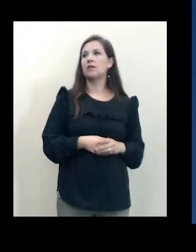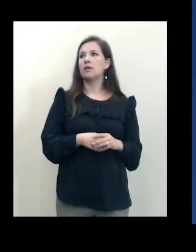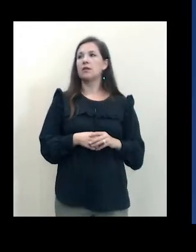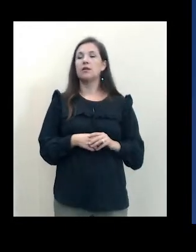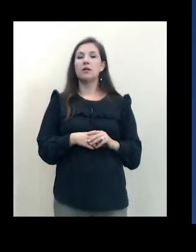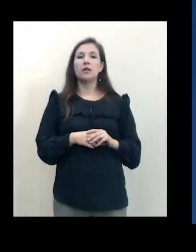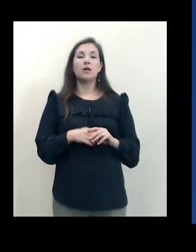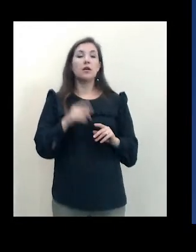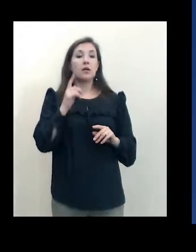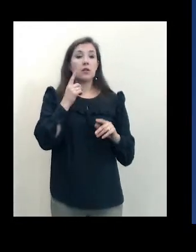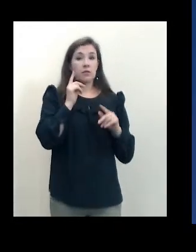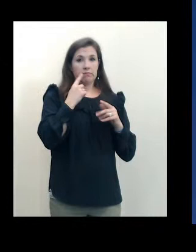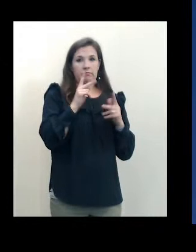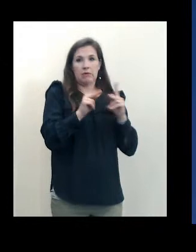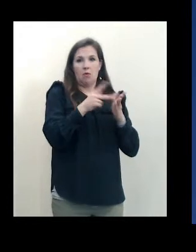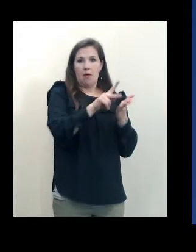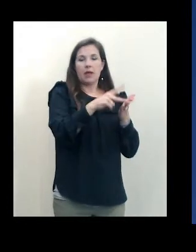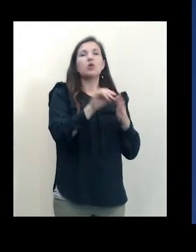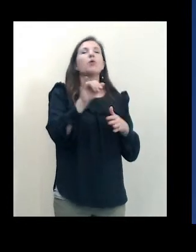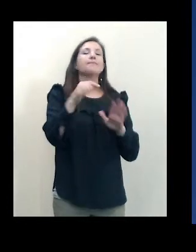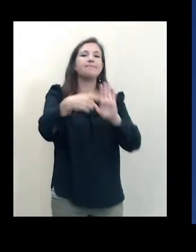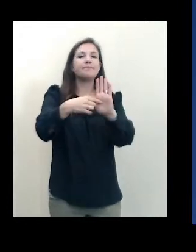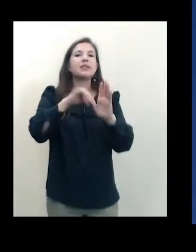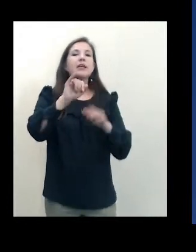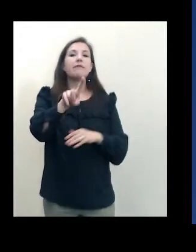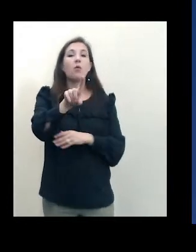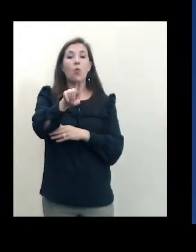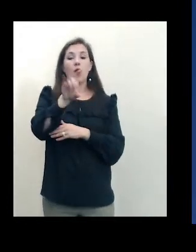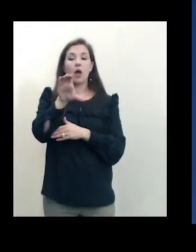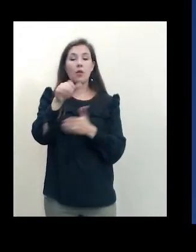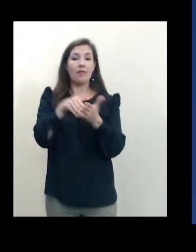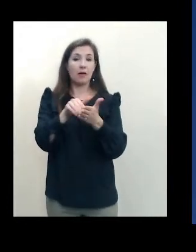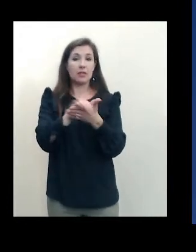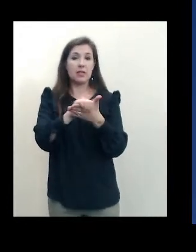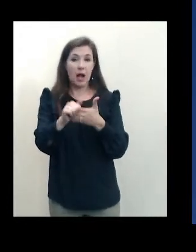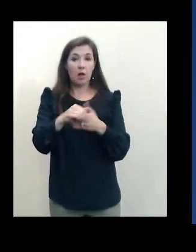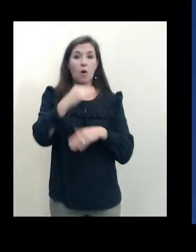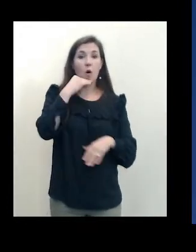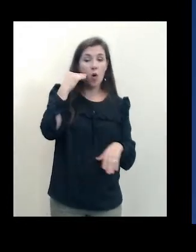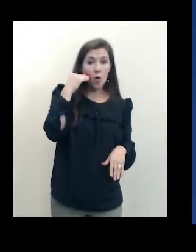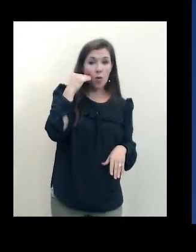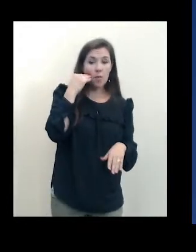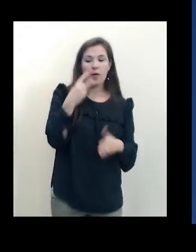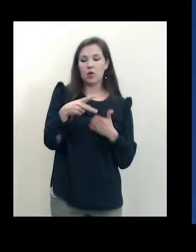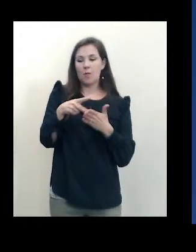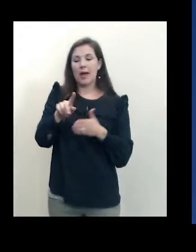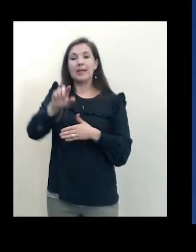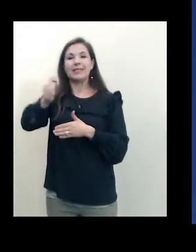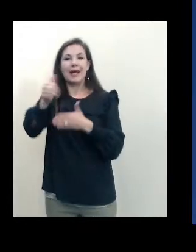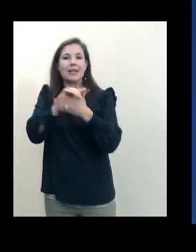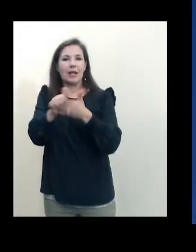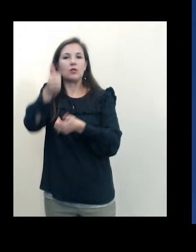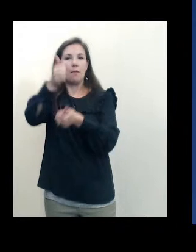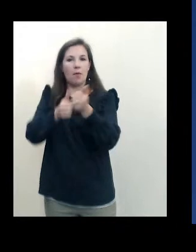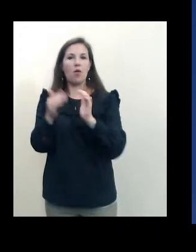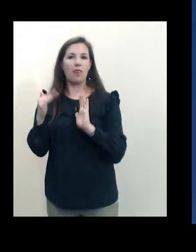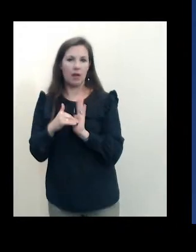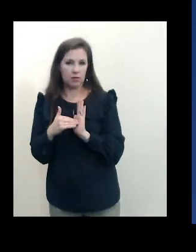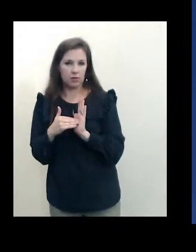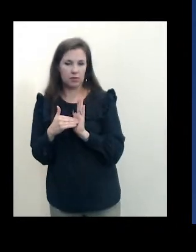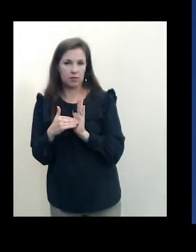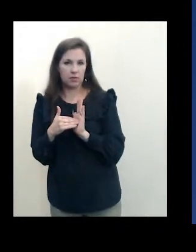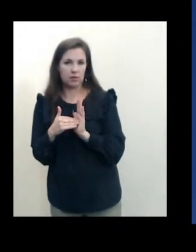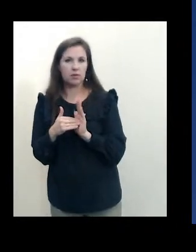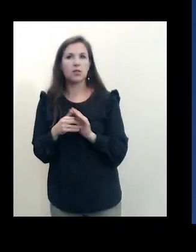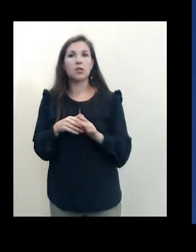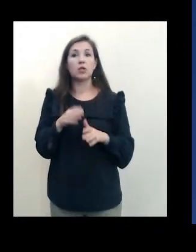For what people were paying. So if you had a $100,000 home, you were paying $10 per thousand. So people would